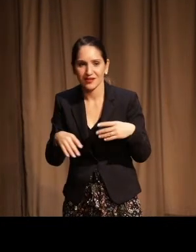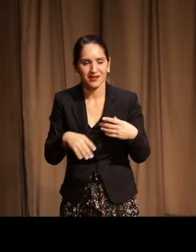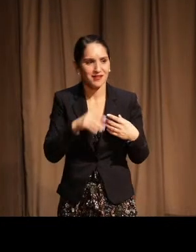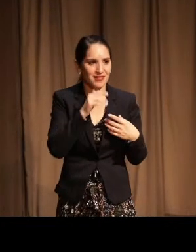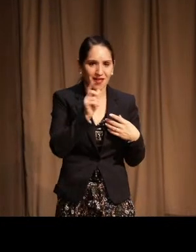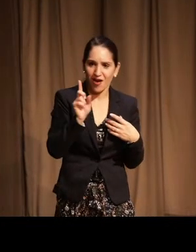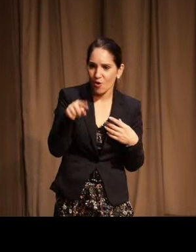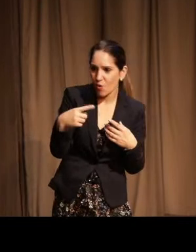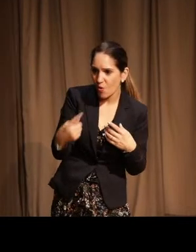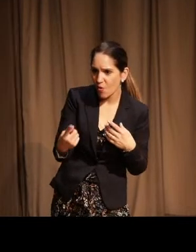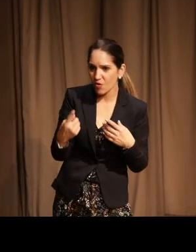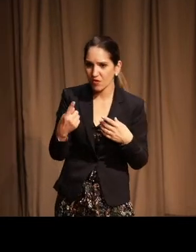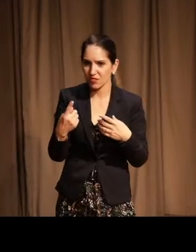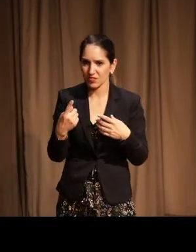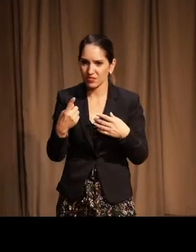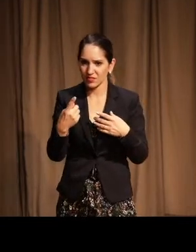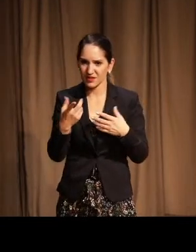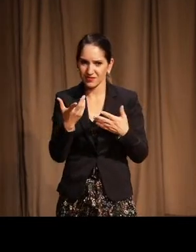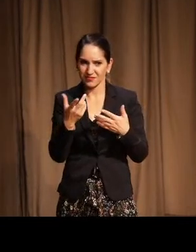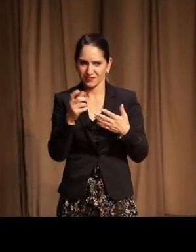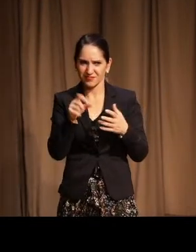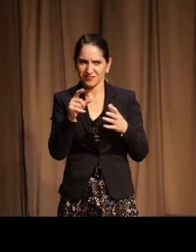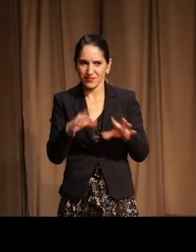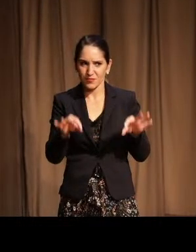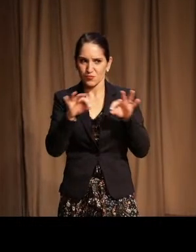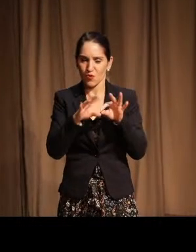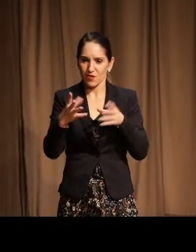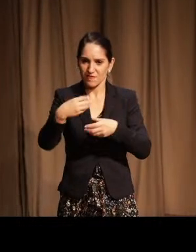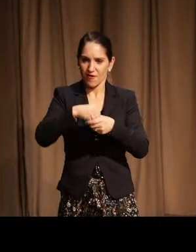like the meaning of arts make together, you know.